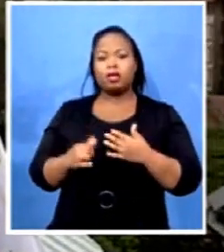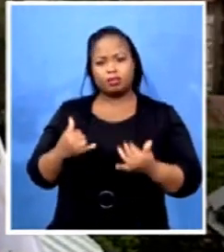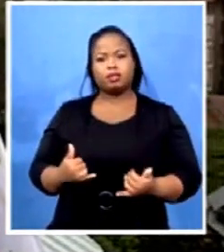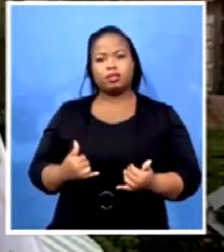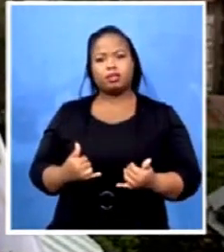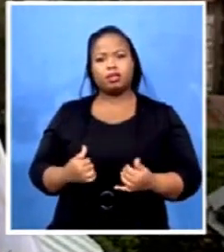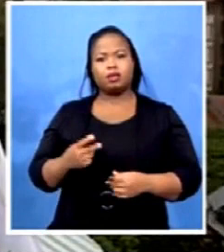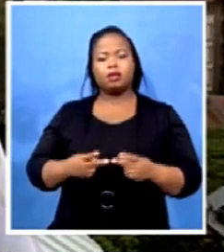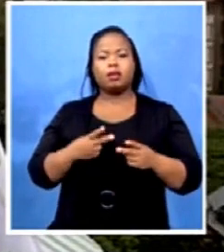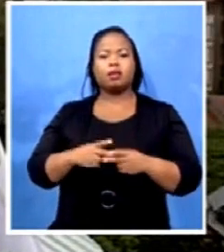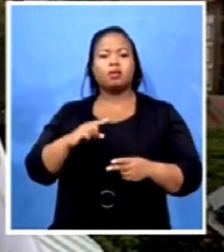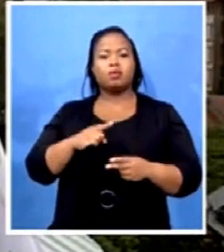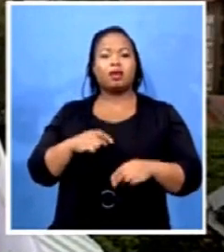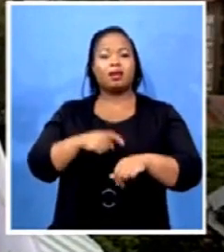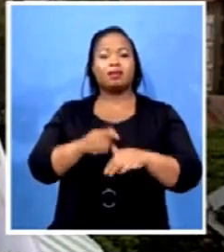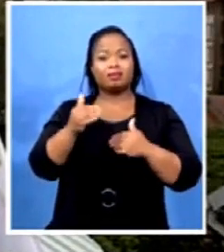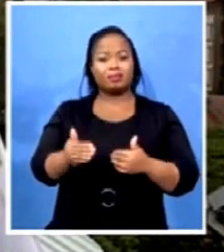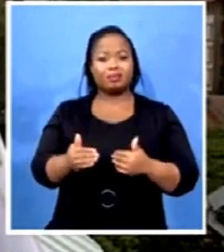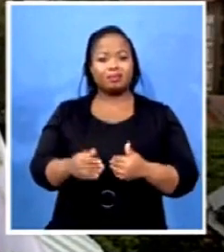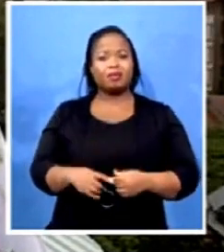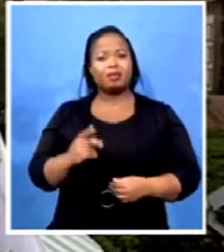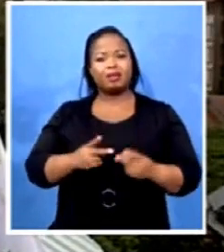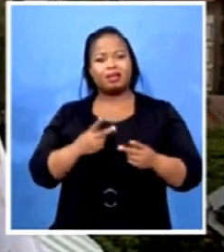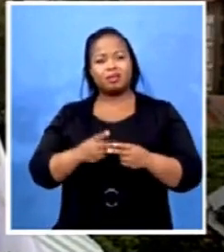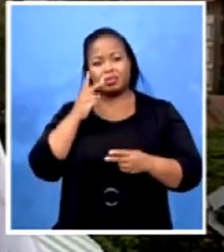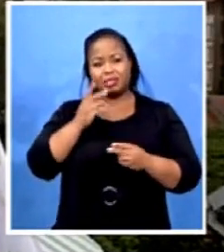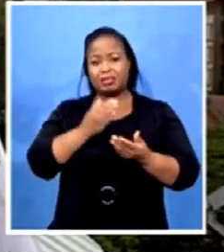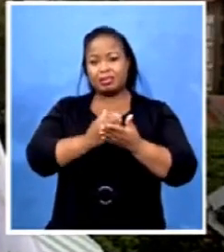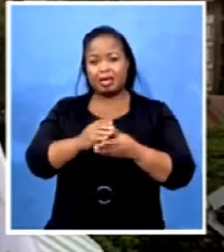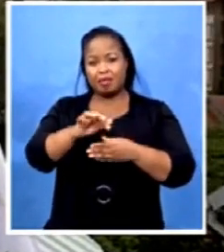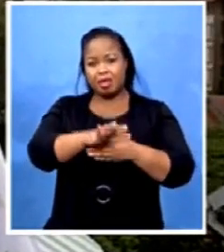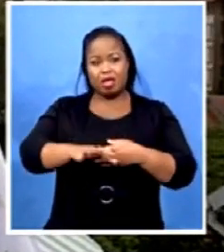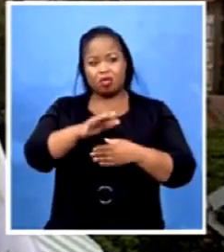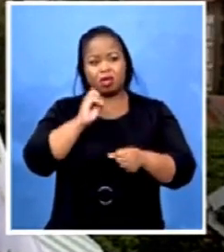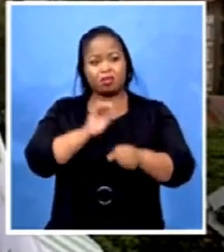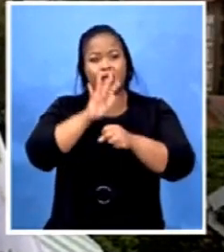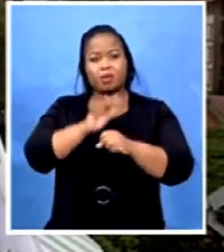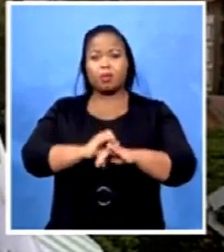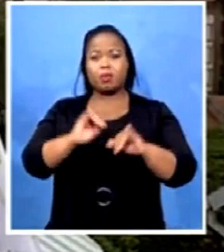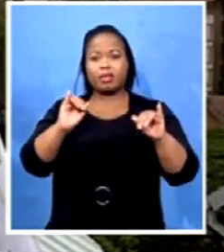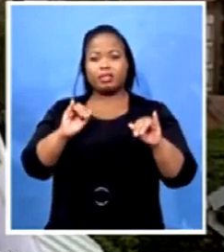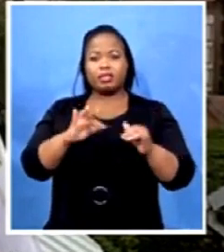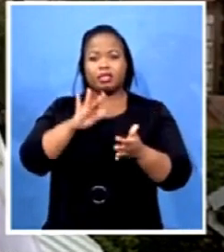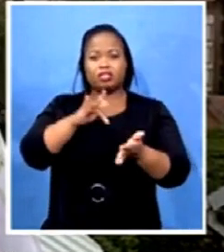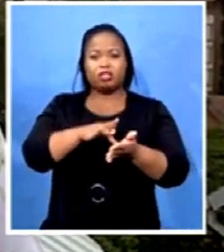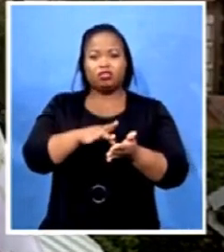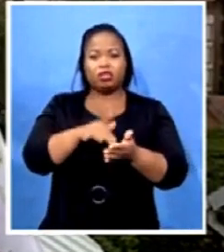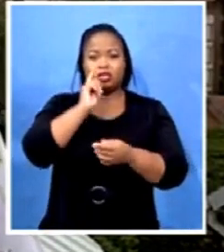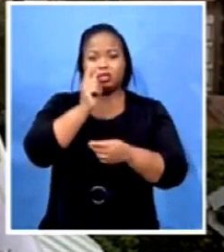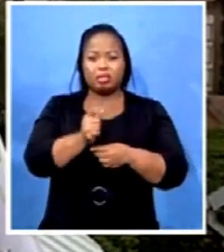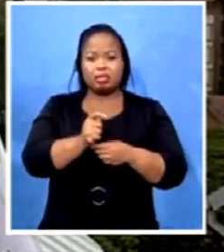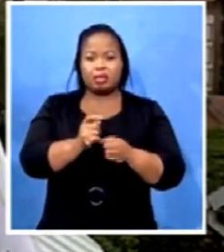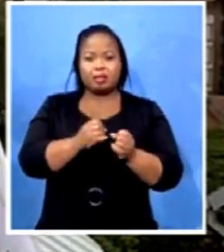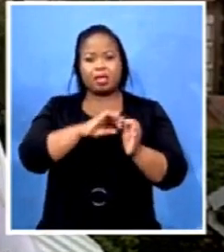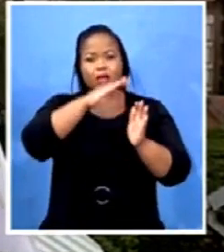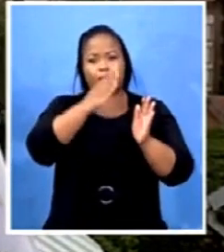have seen in most of the areas that are affected, especially in the center of Kenya, landslides where houses have actually just